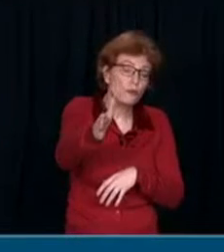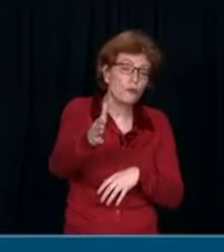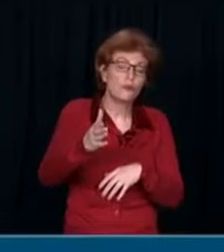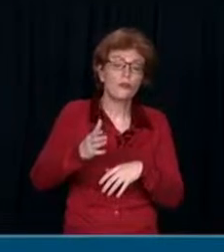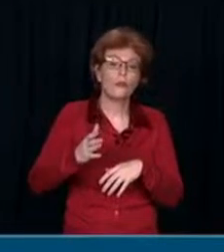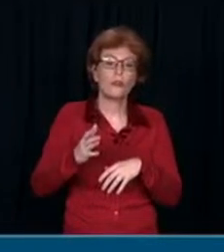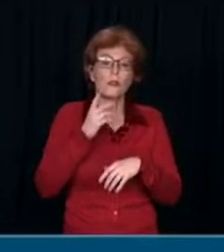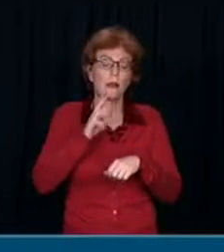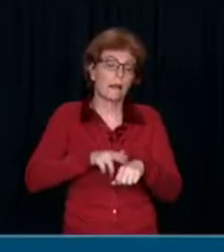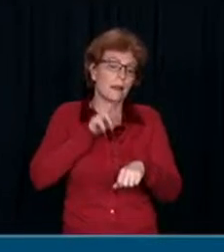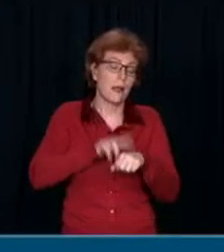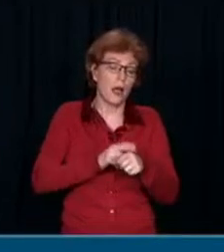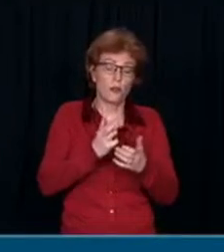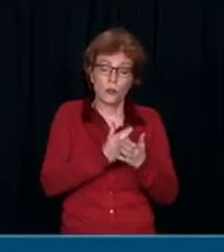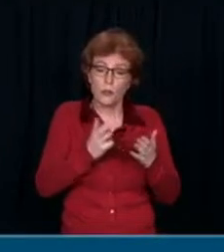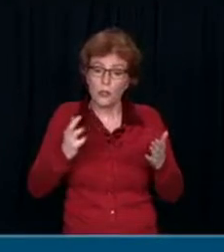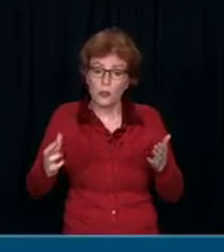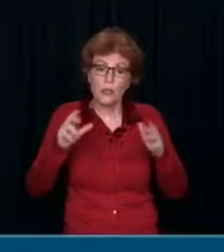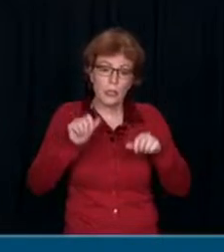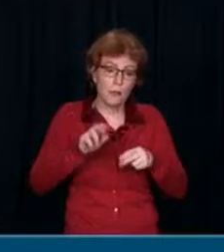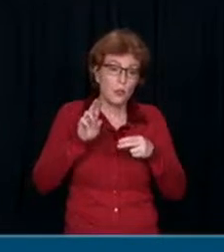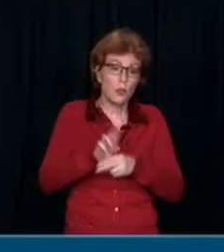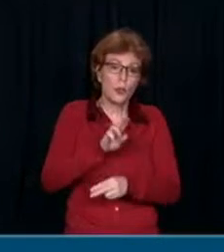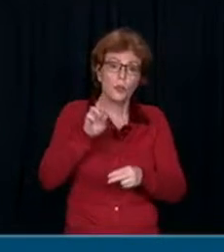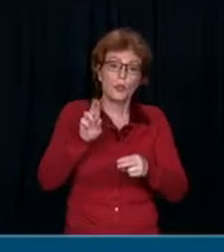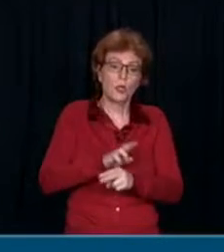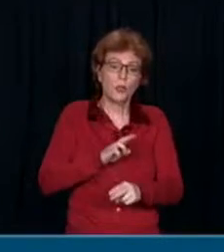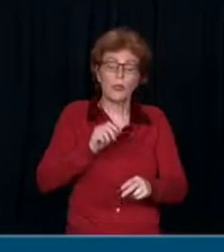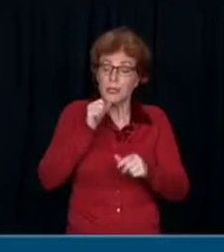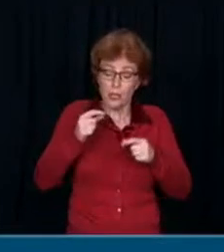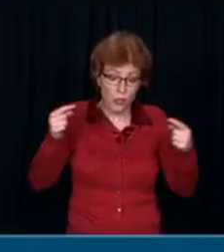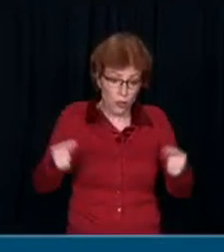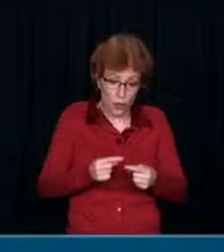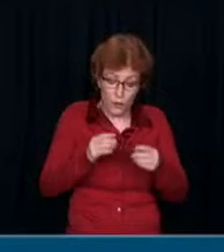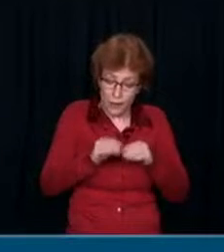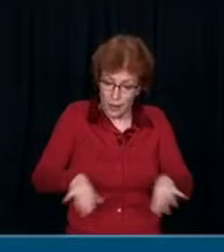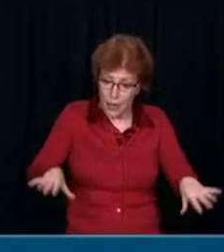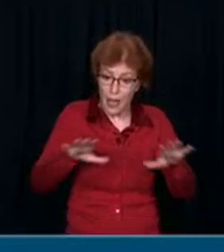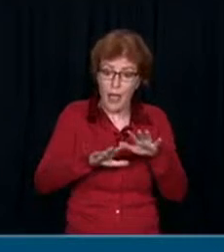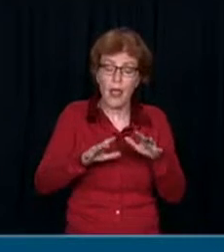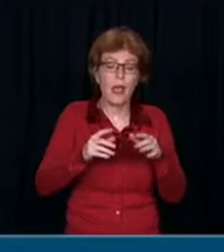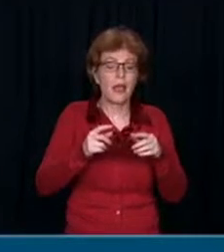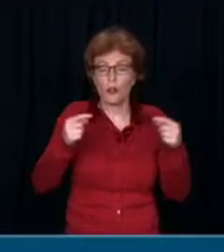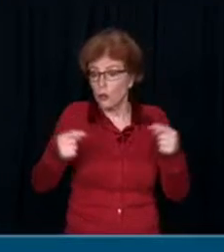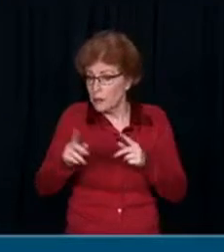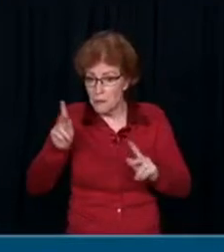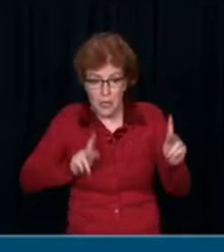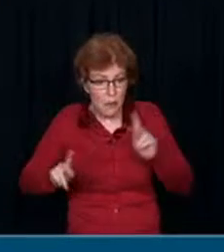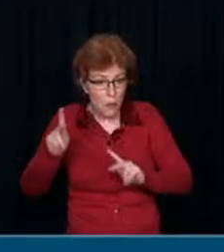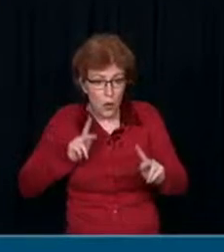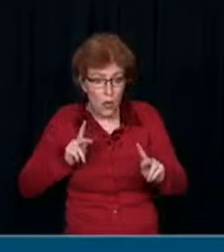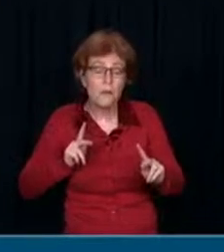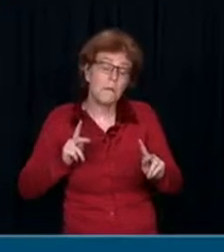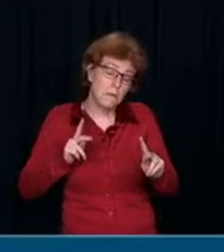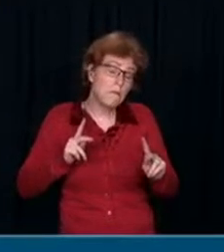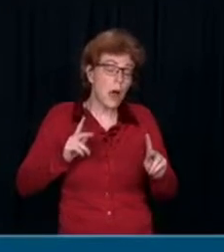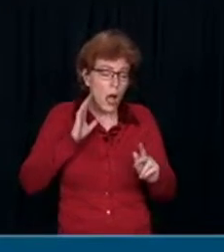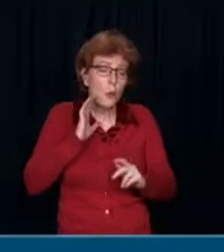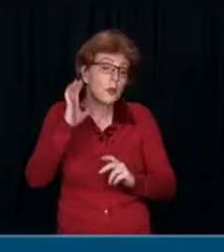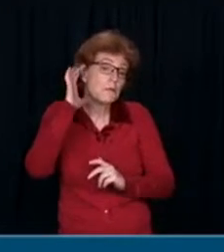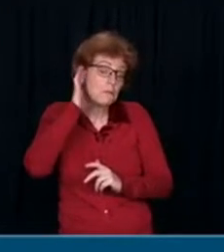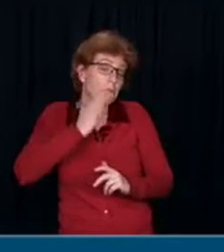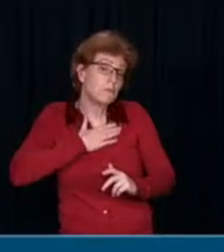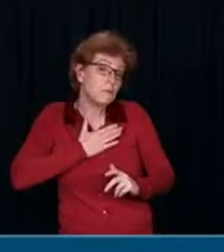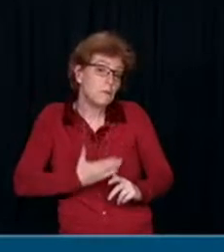you know, these natural resources can be used and it doesn't harm the land or harm the people, then, you know, I'll listen